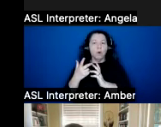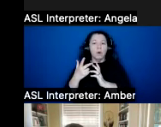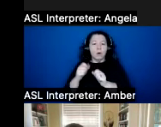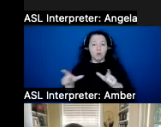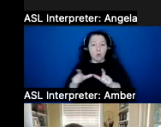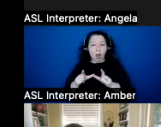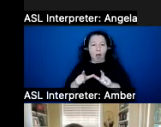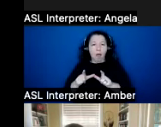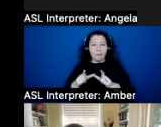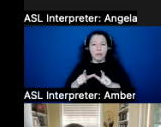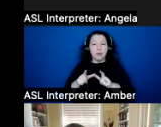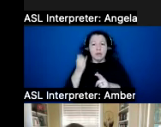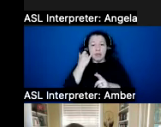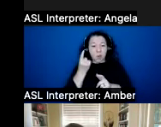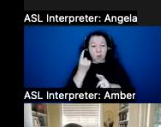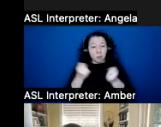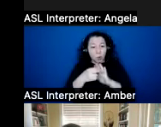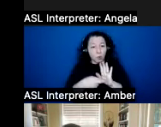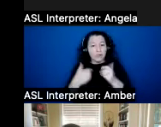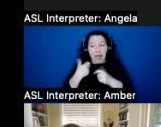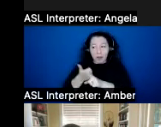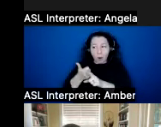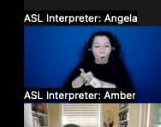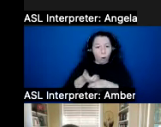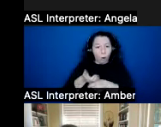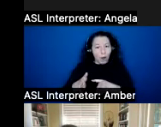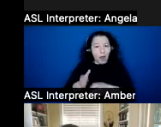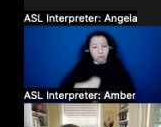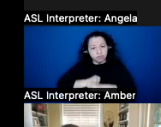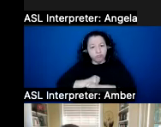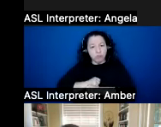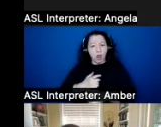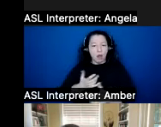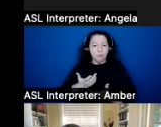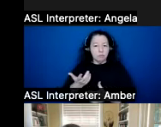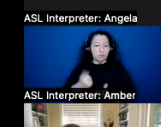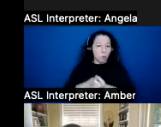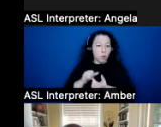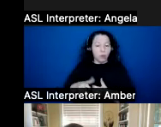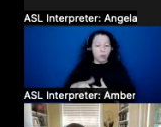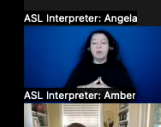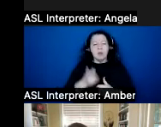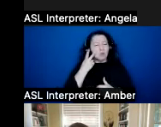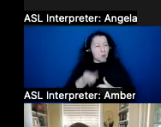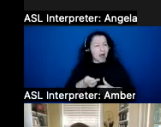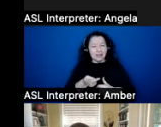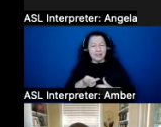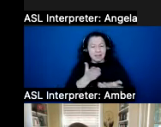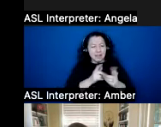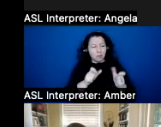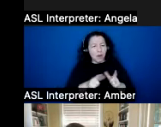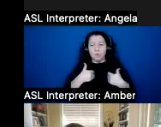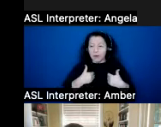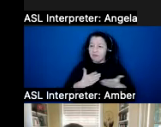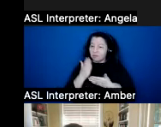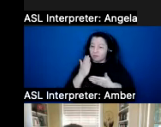their own way of enforcing them. And so there was something in place, right? And I see some tribes, and we have the right to be making